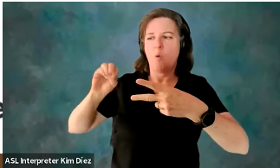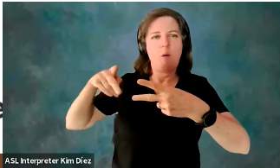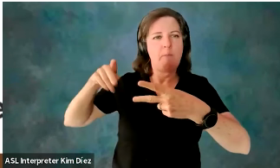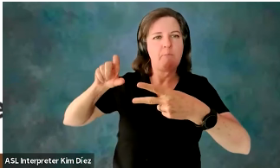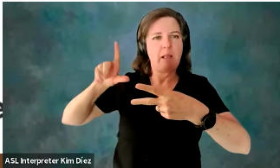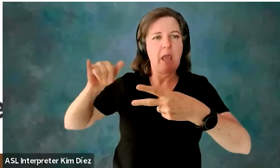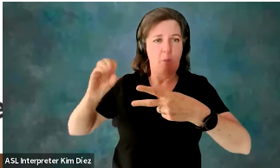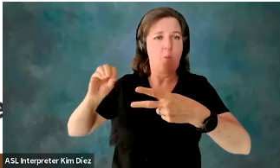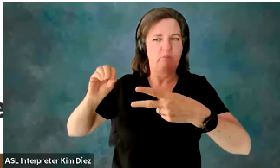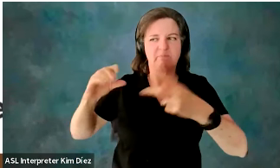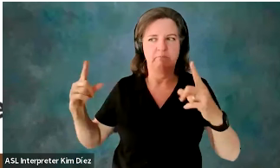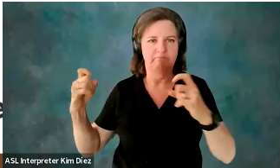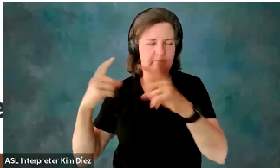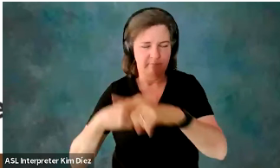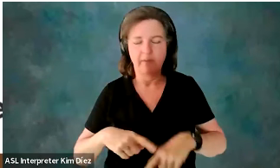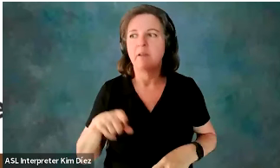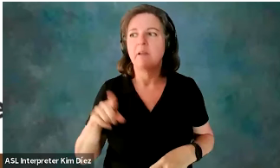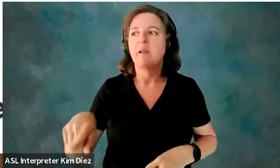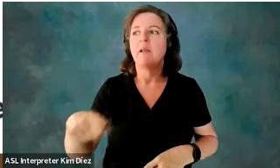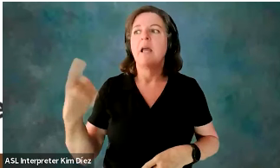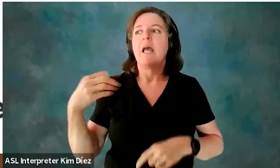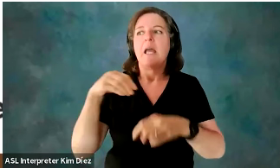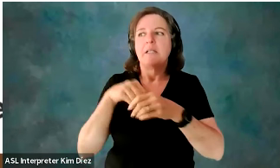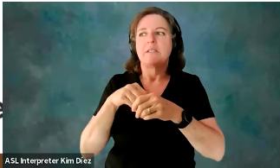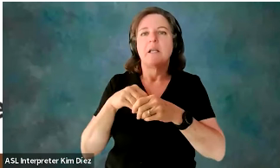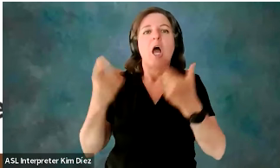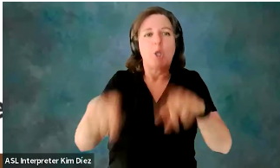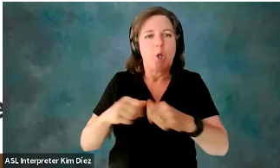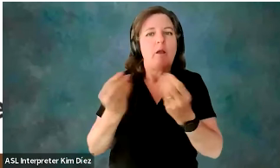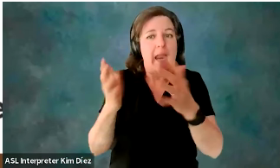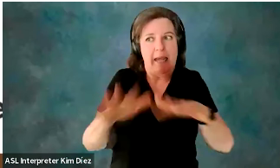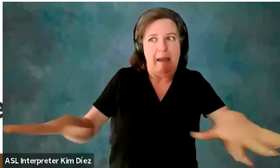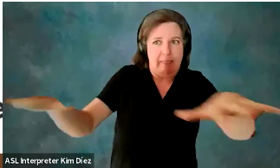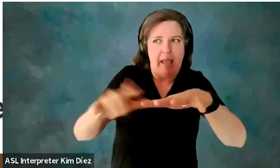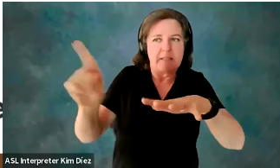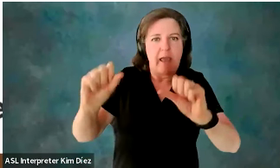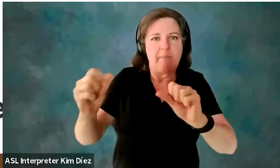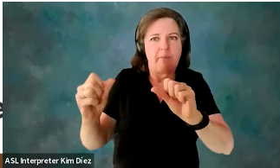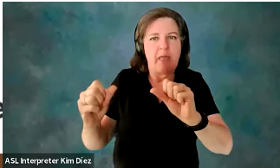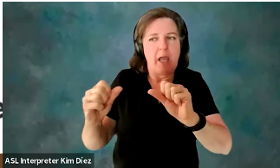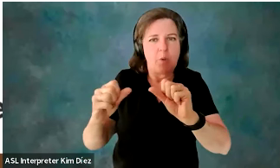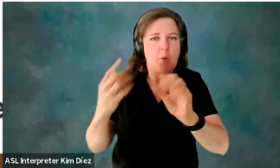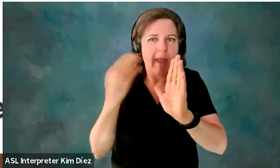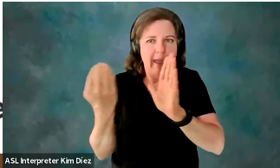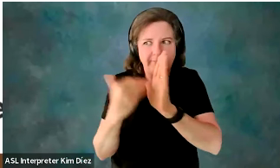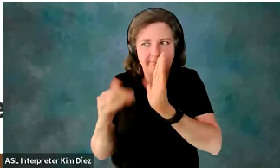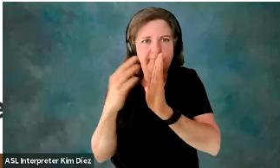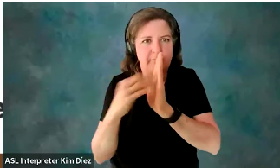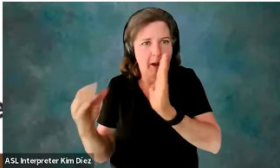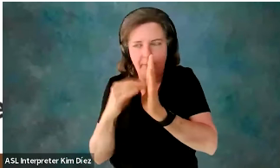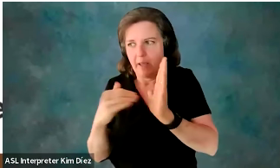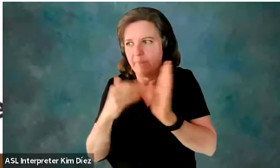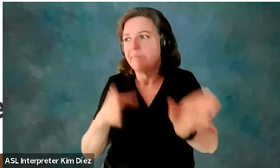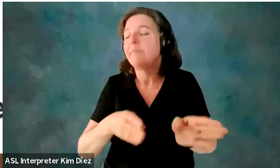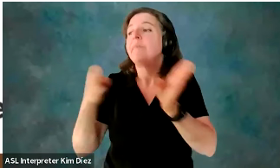in a landscape that can be replicated. And then we have the associations and in